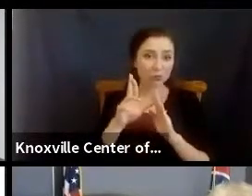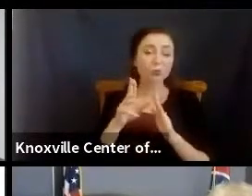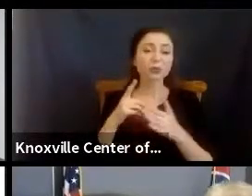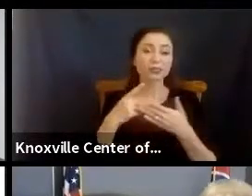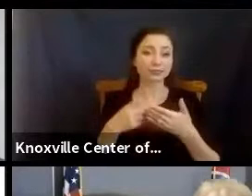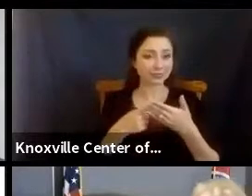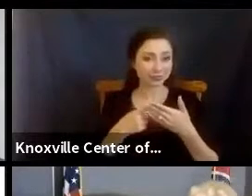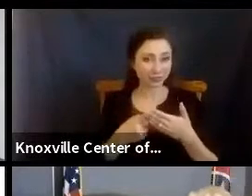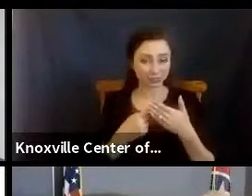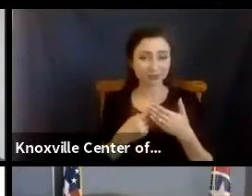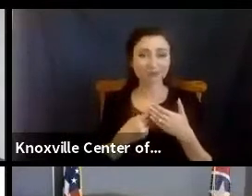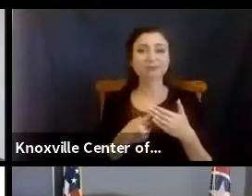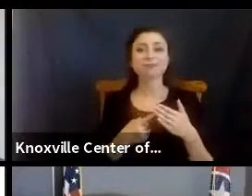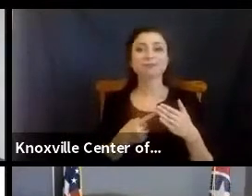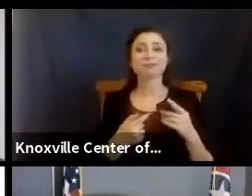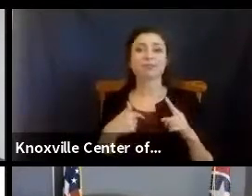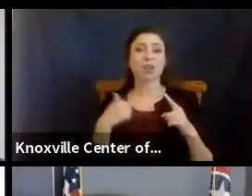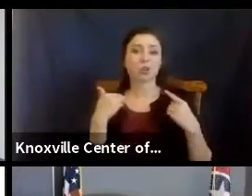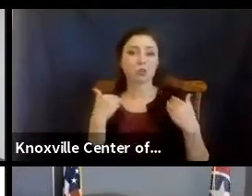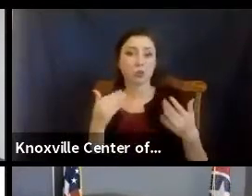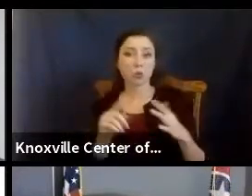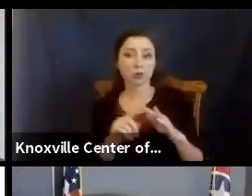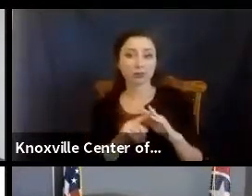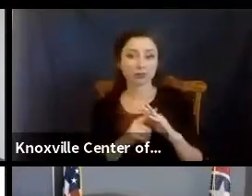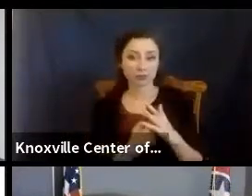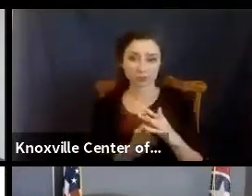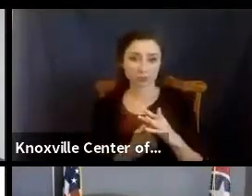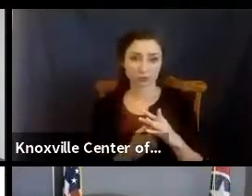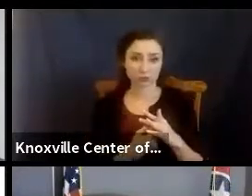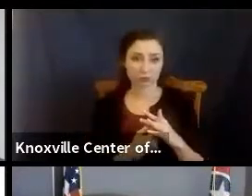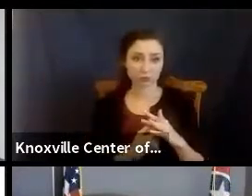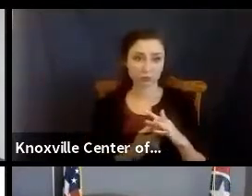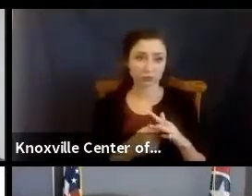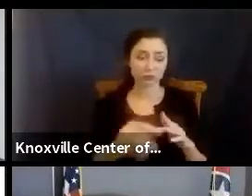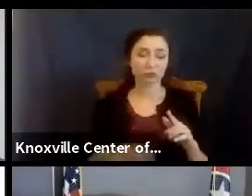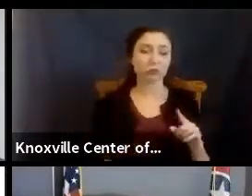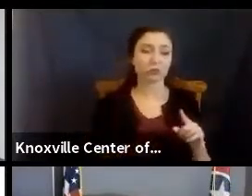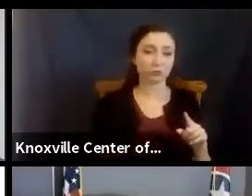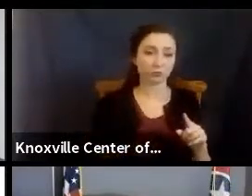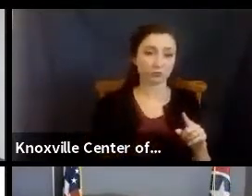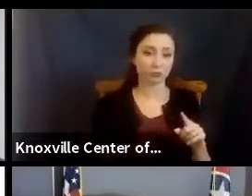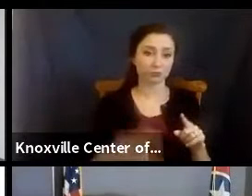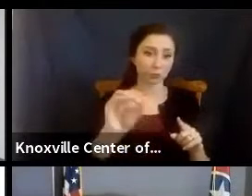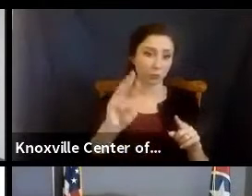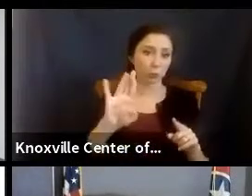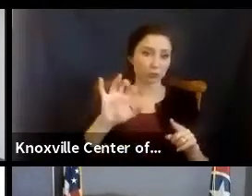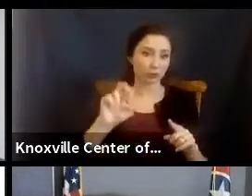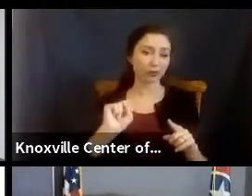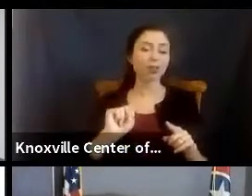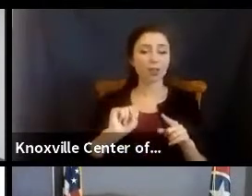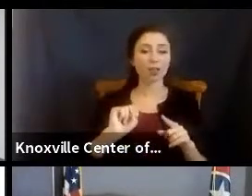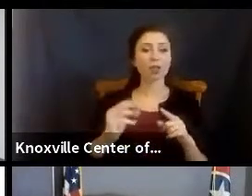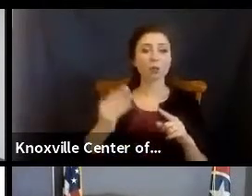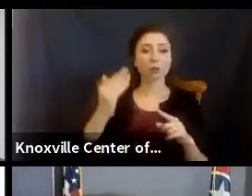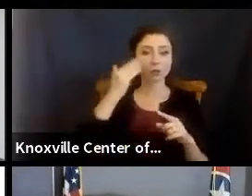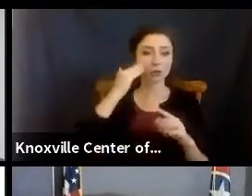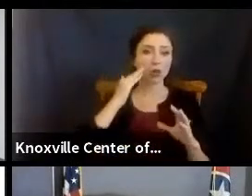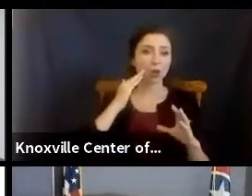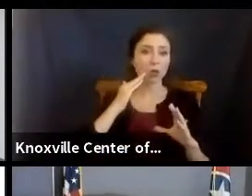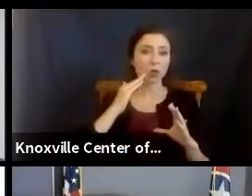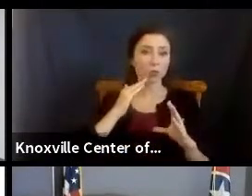I'll go ahead and start off. After what's been going on, we know that the community